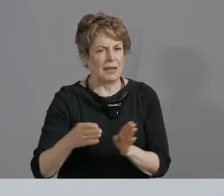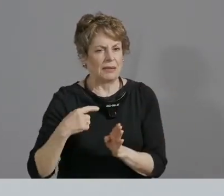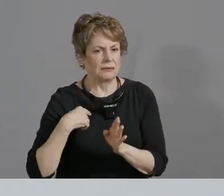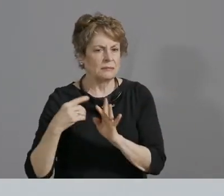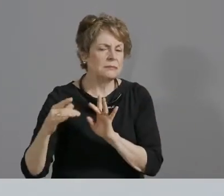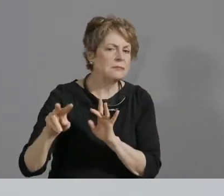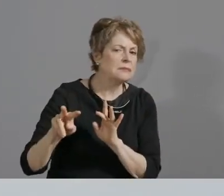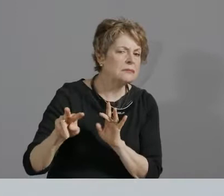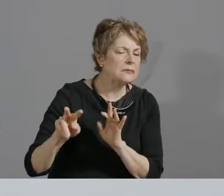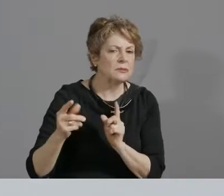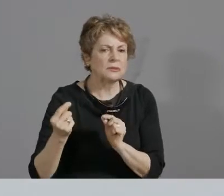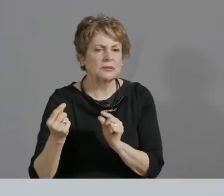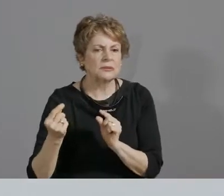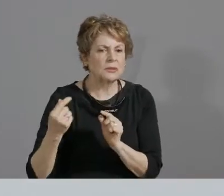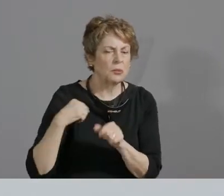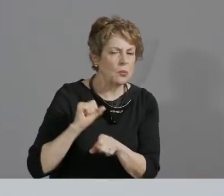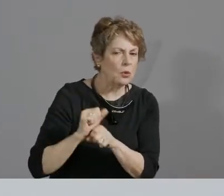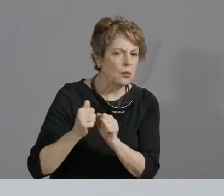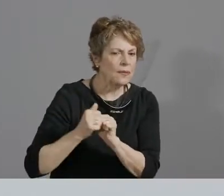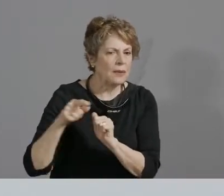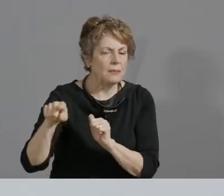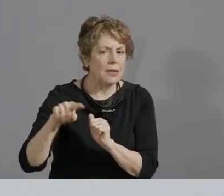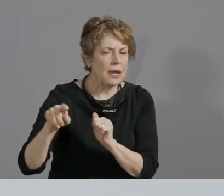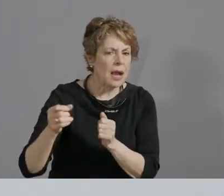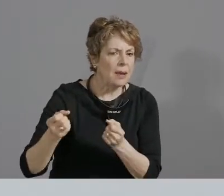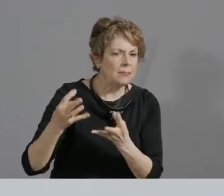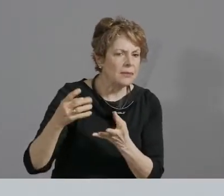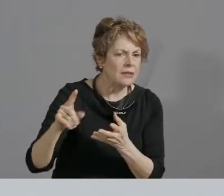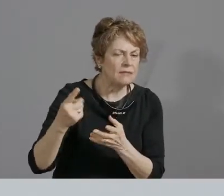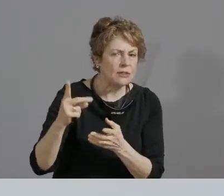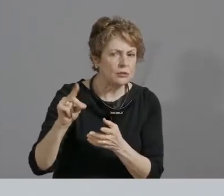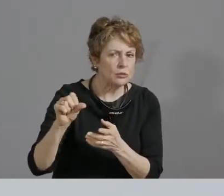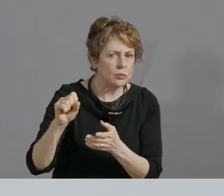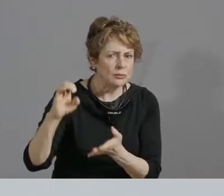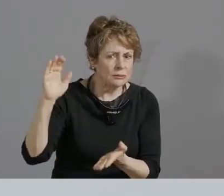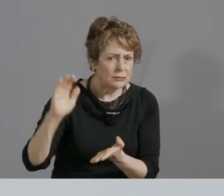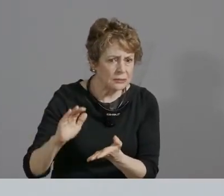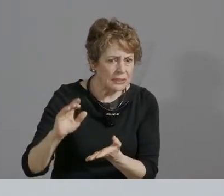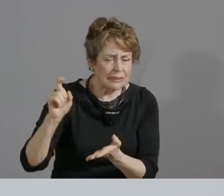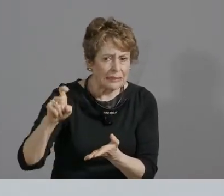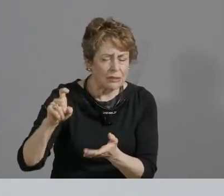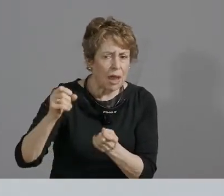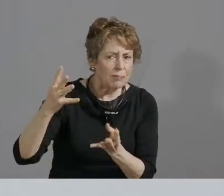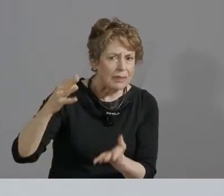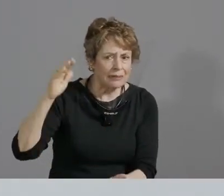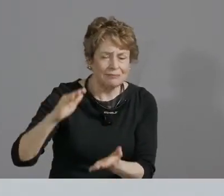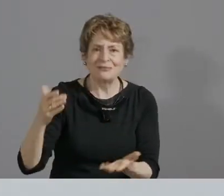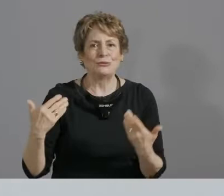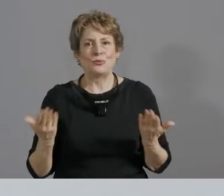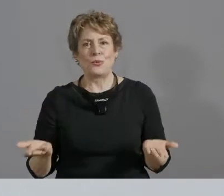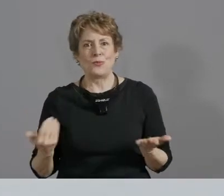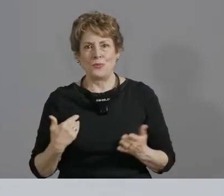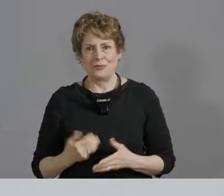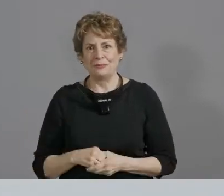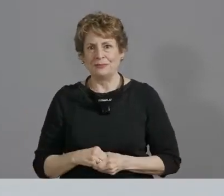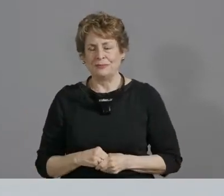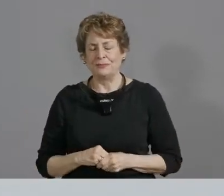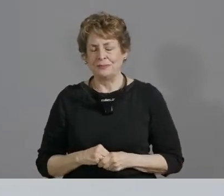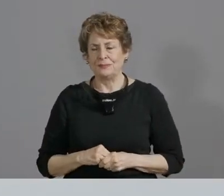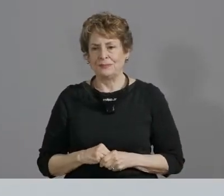them on that, but I don't know how many first doses they had planned. Okay. All right. Thank you. Yeah, absolutely.